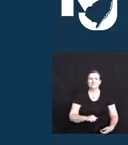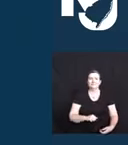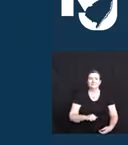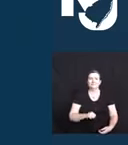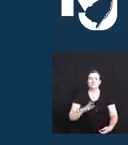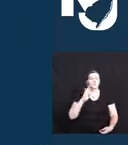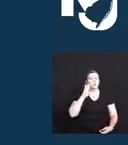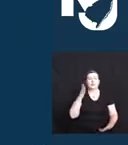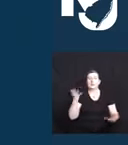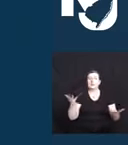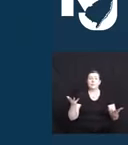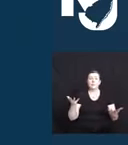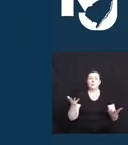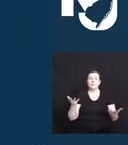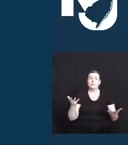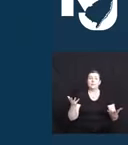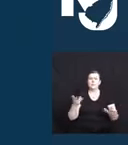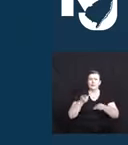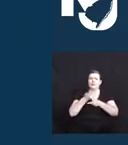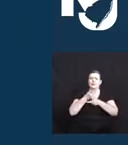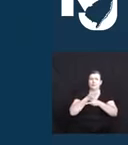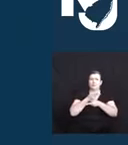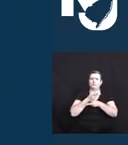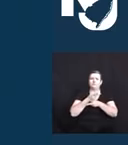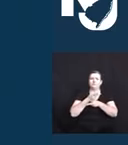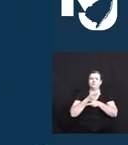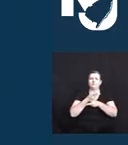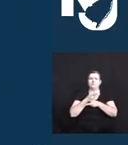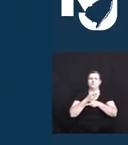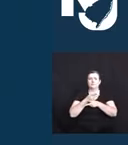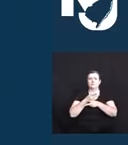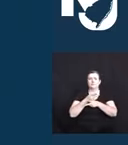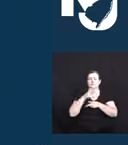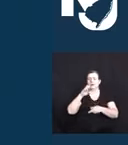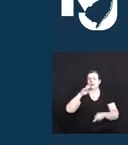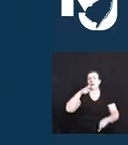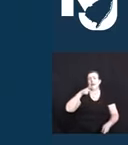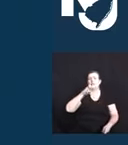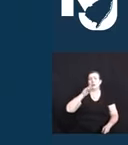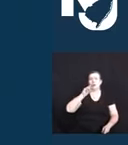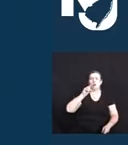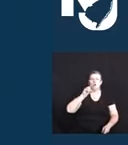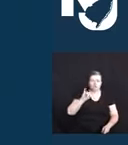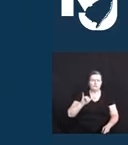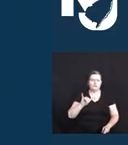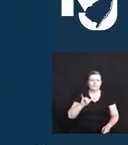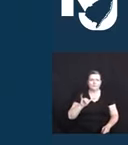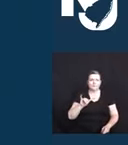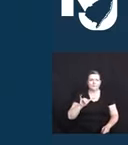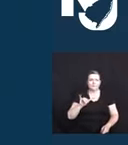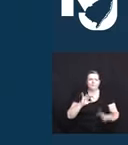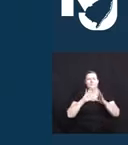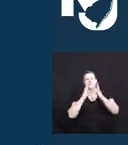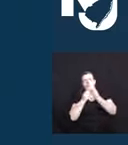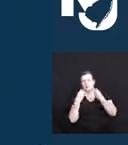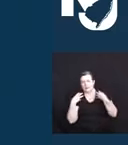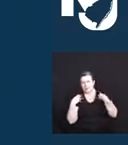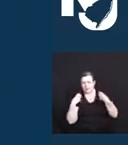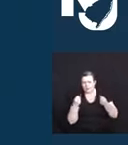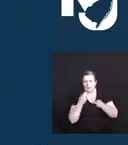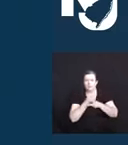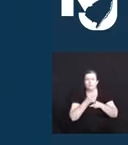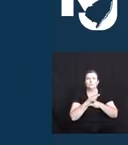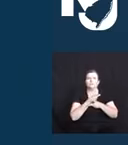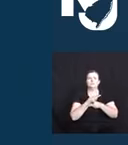the divisions of epidemiology, environmental and occupational health, family health services, HIV, STD,